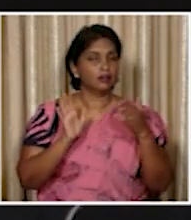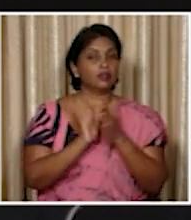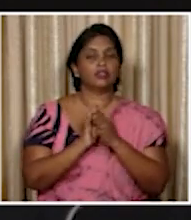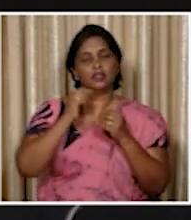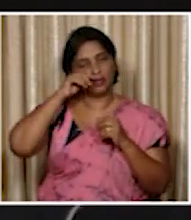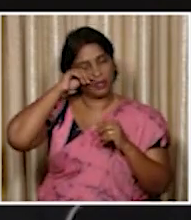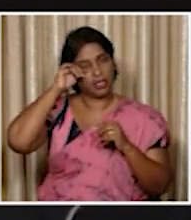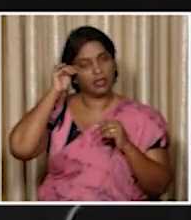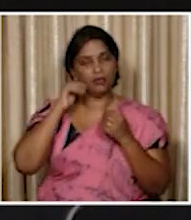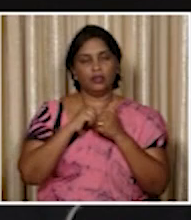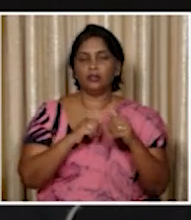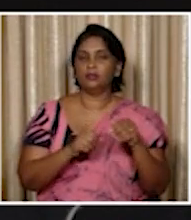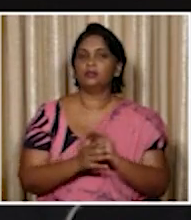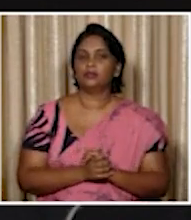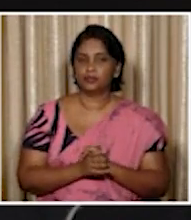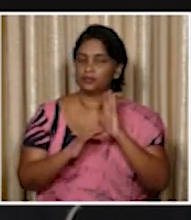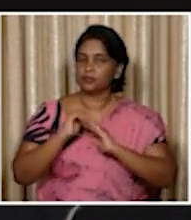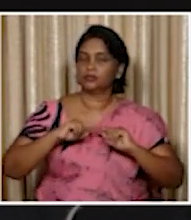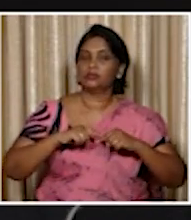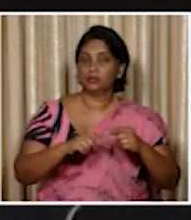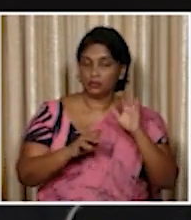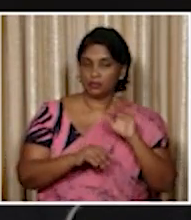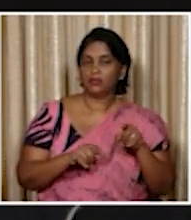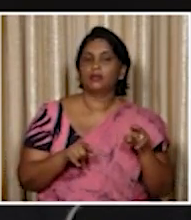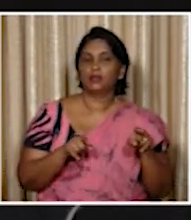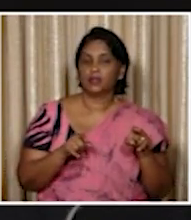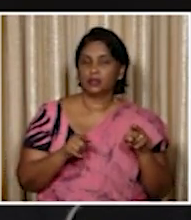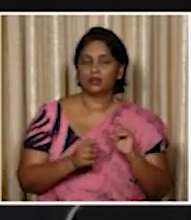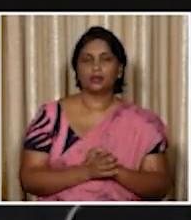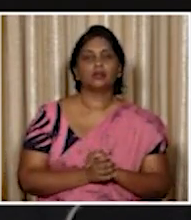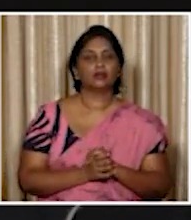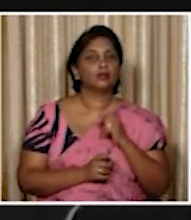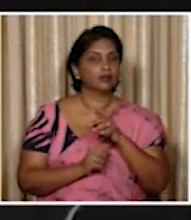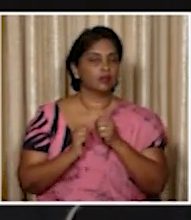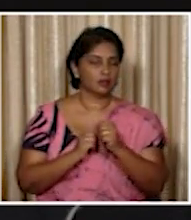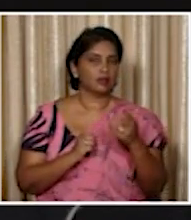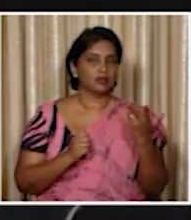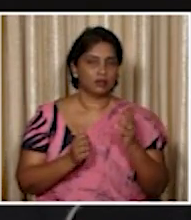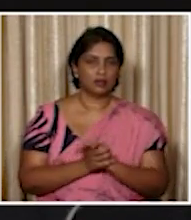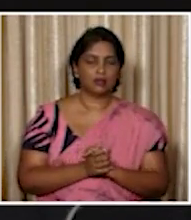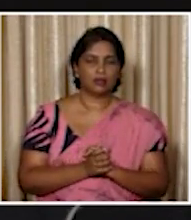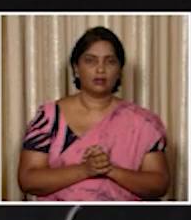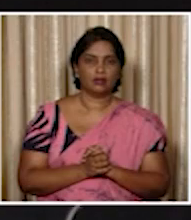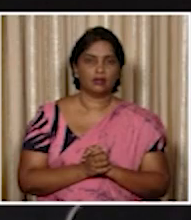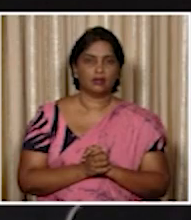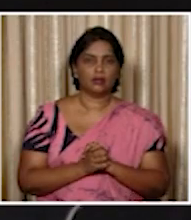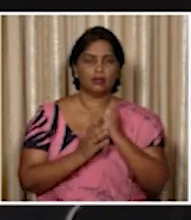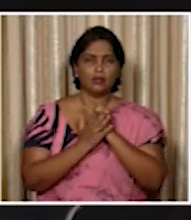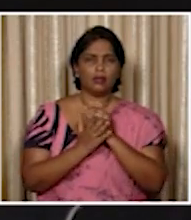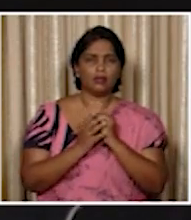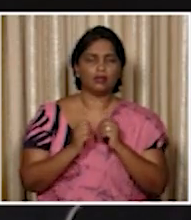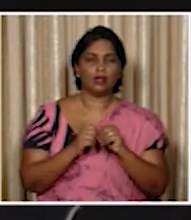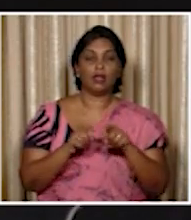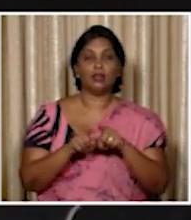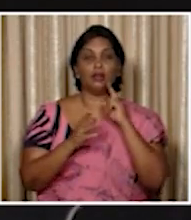we have a bill which has been enacted into law totally against the Supreme Court's instructions.